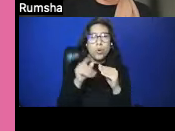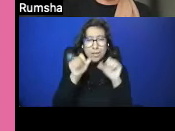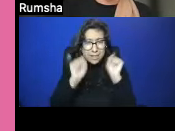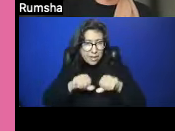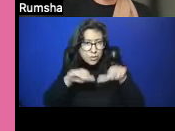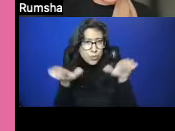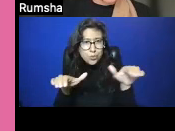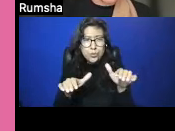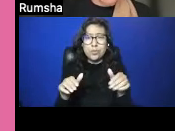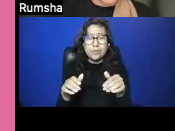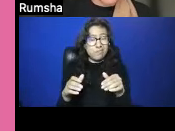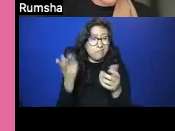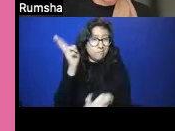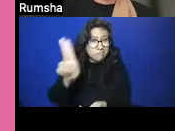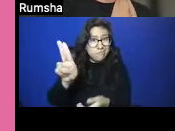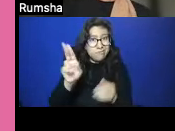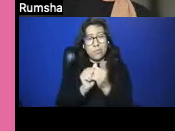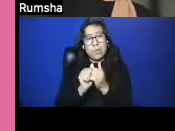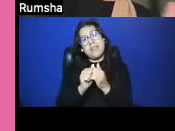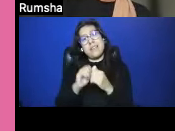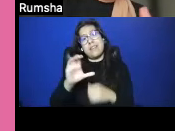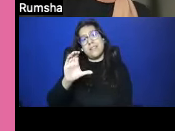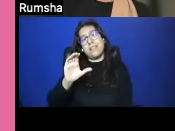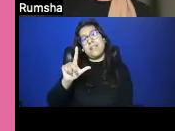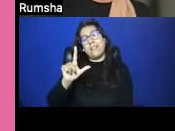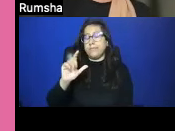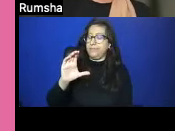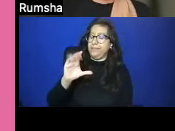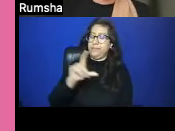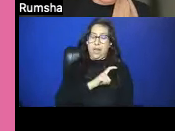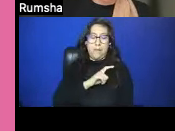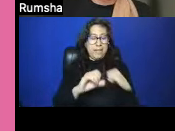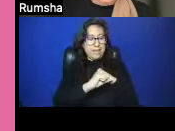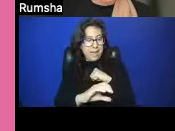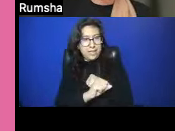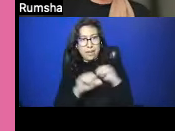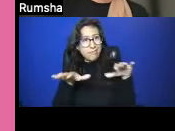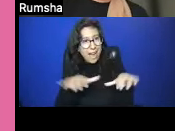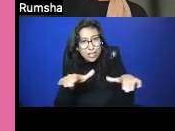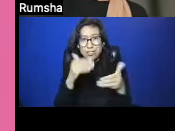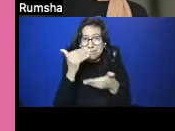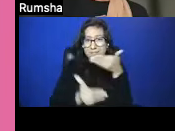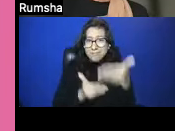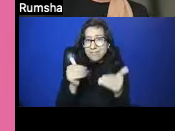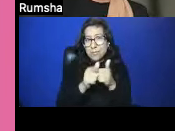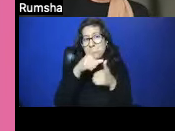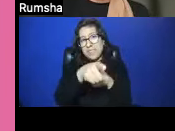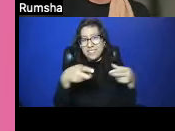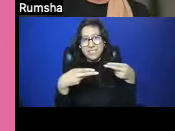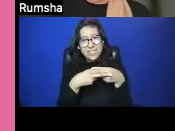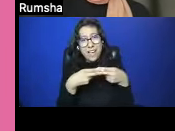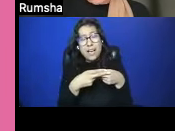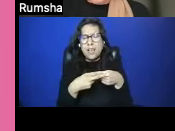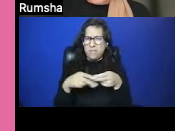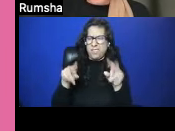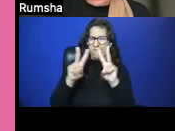do to clap back against Copaganda through taking some action steps on this slide, right? So you can be